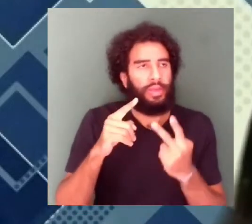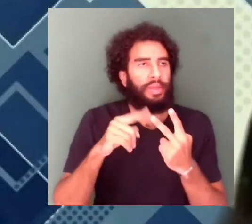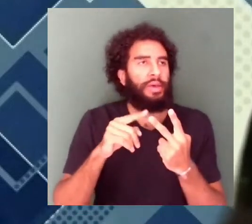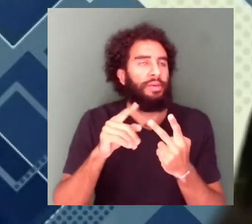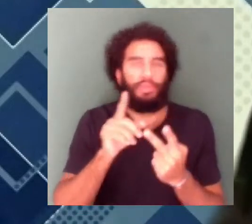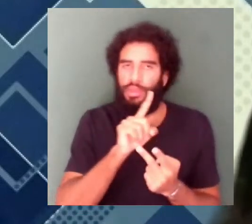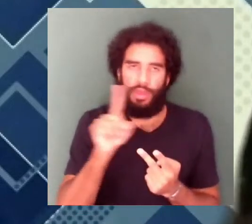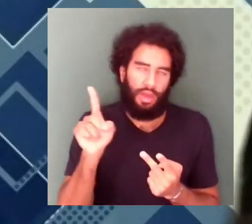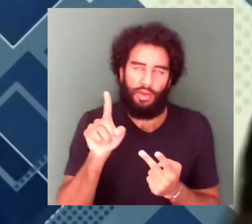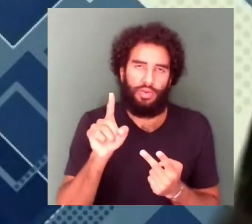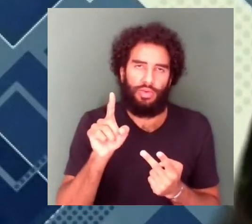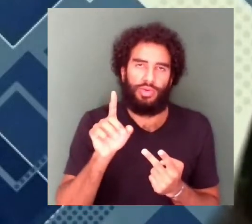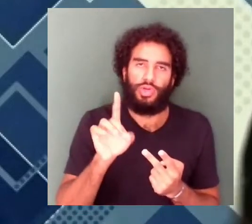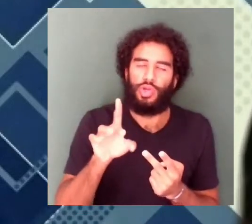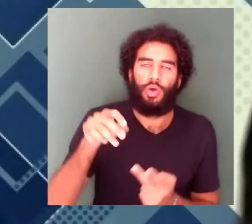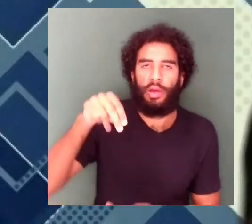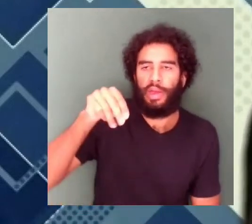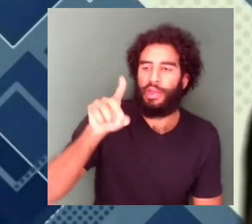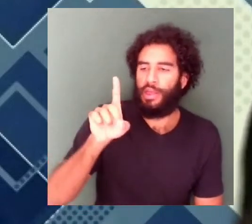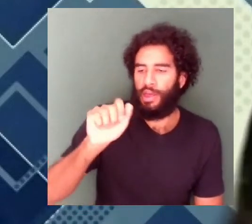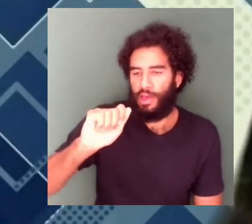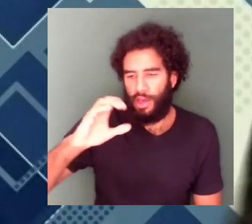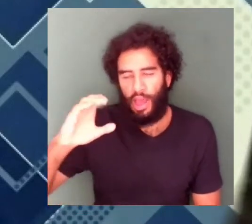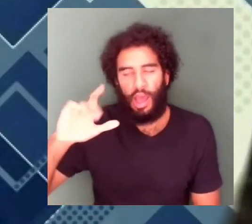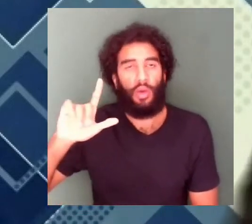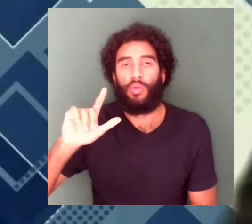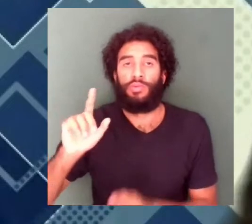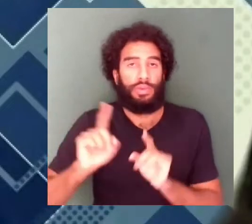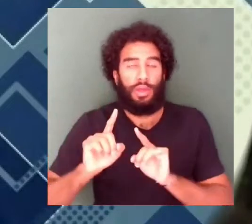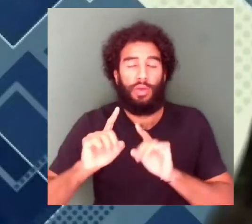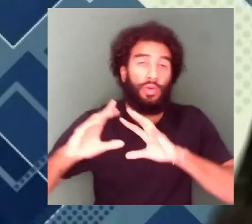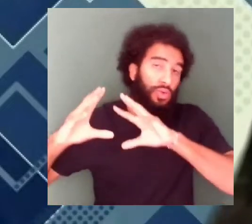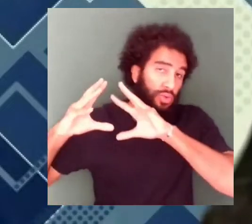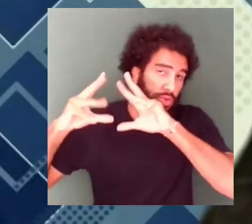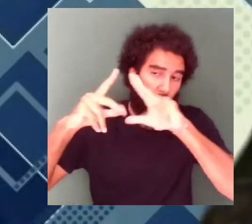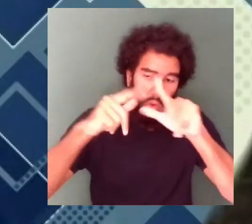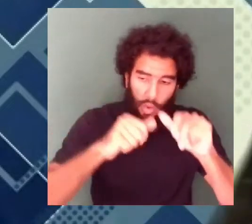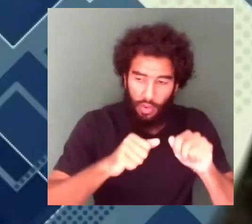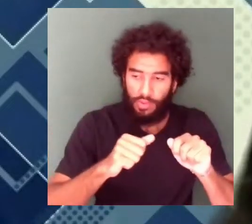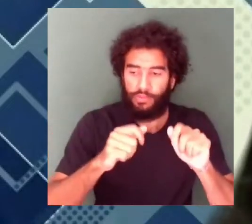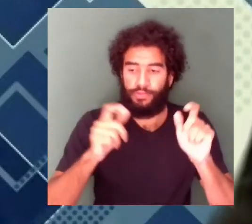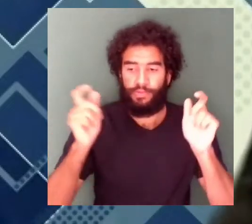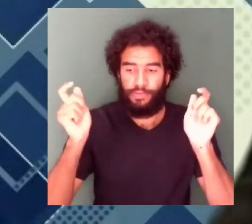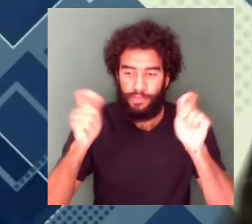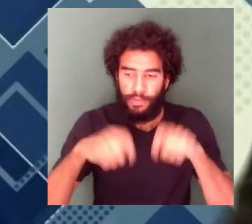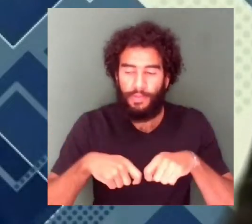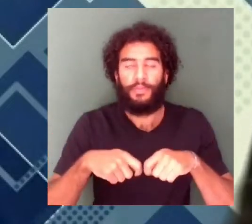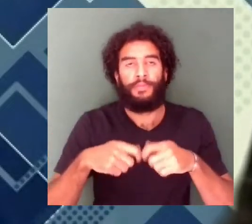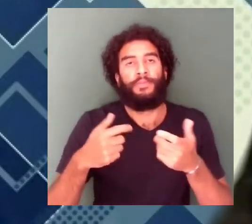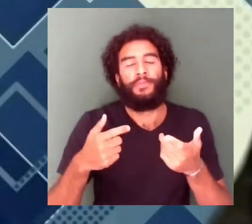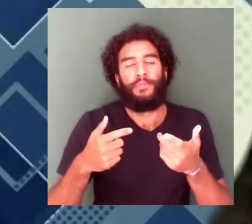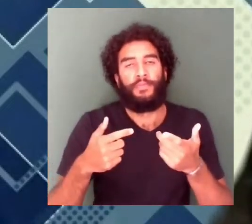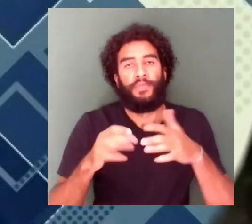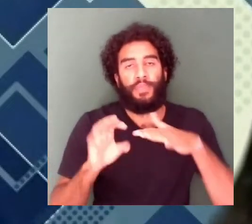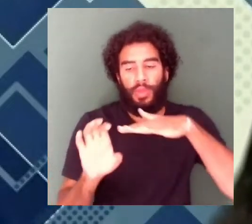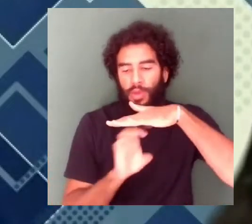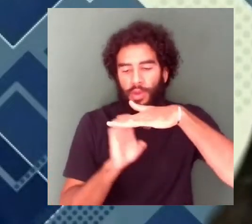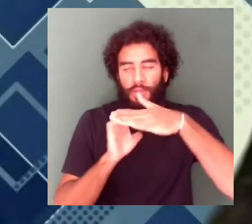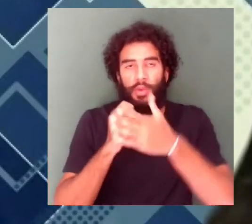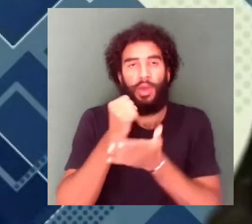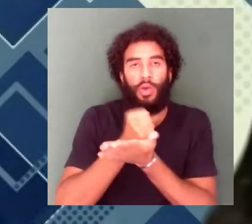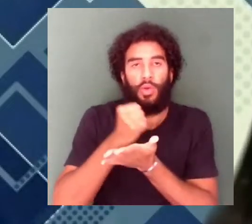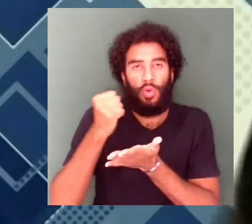project of a very large scope, and it deals with all products subject to